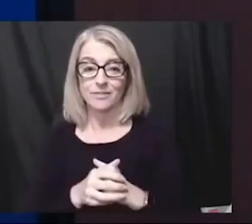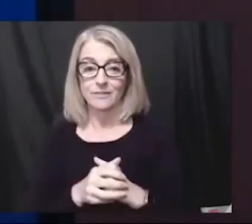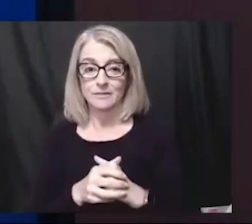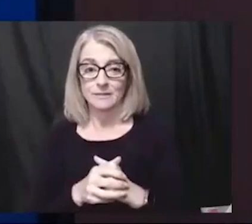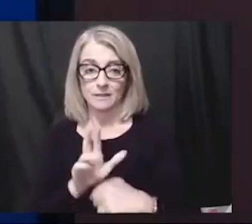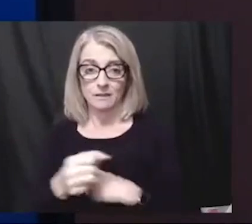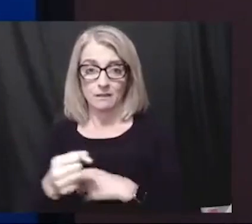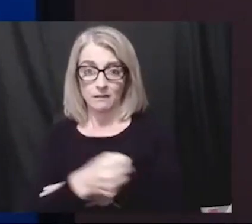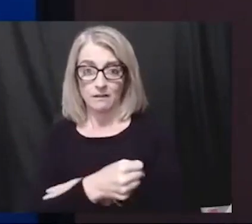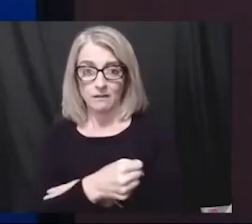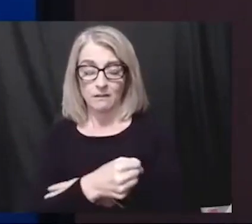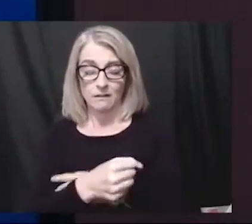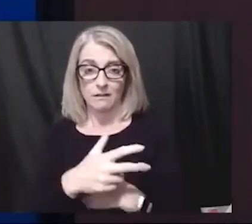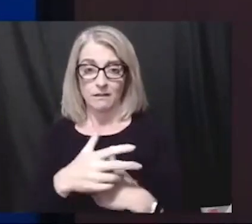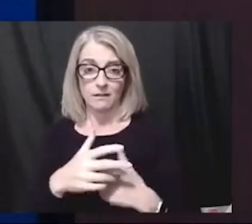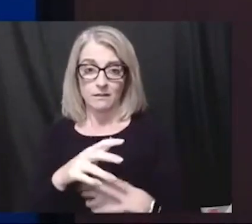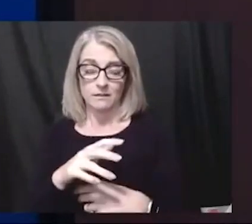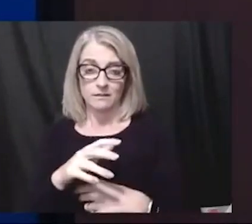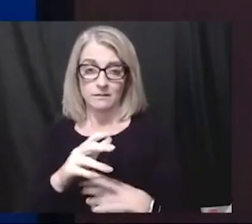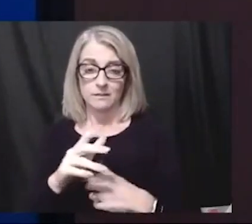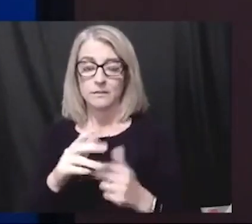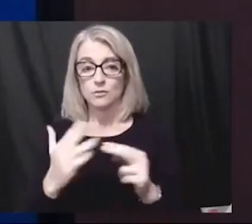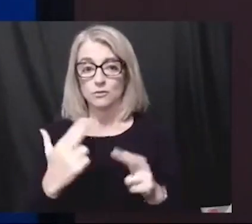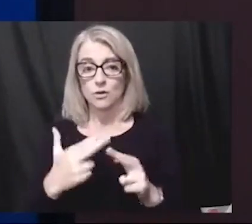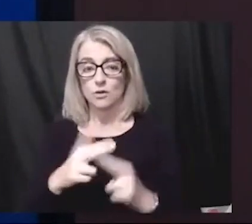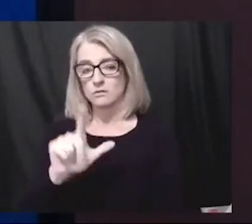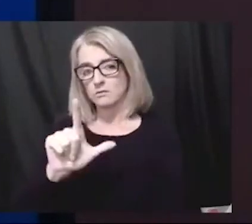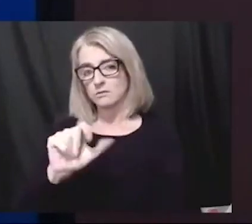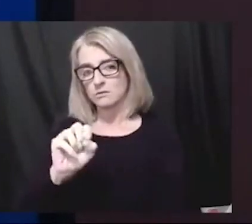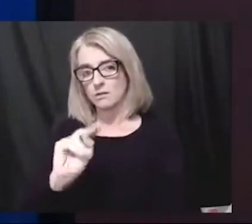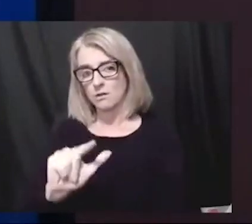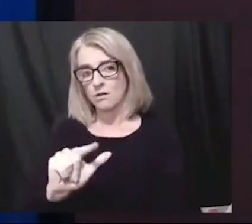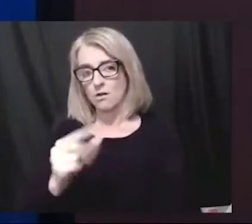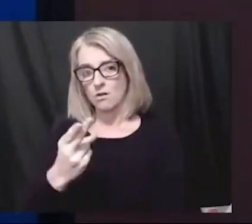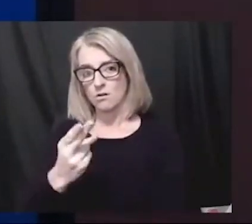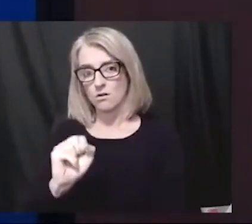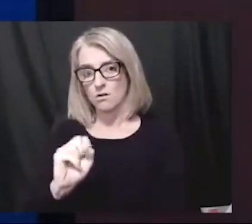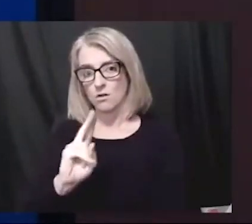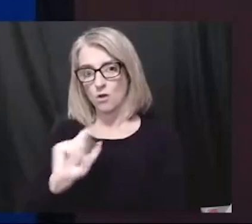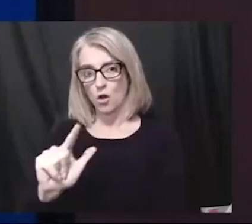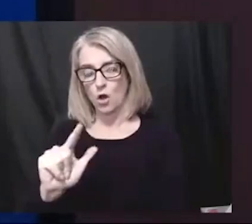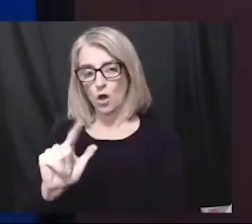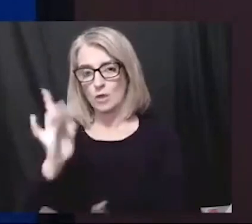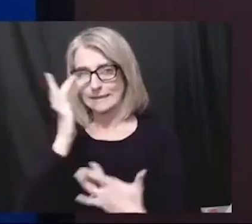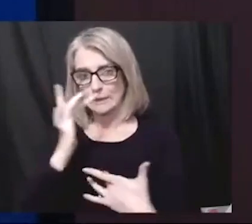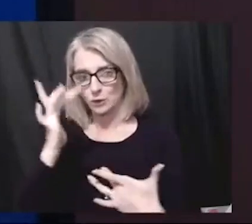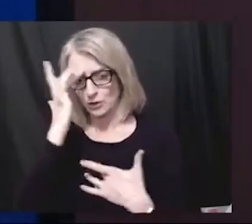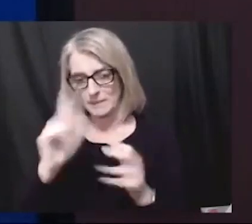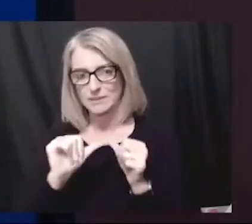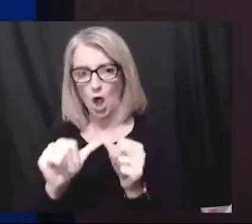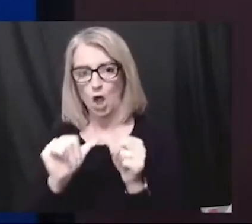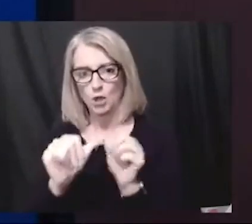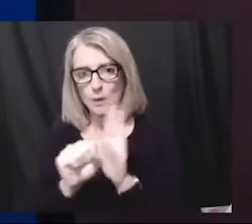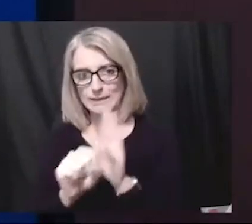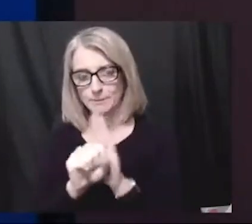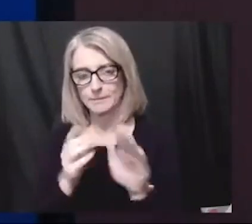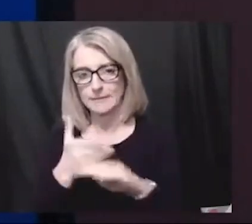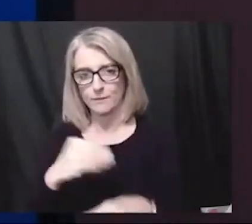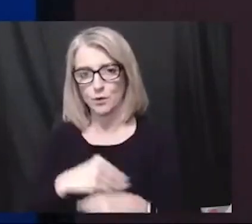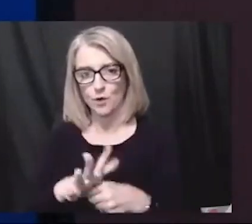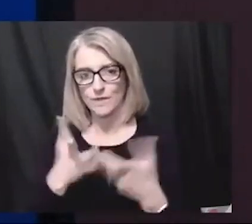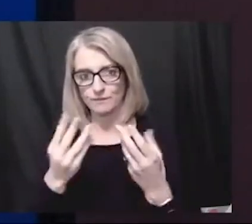these recent months is the younger generation that's getting sick. Yes. So early on, it was a lot of our older population. And now that